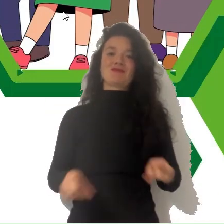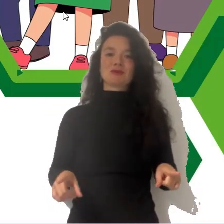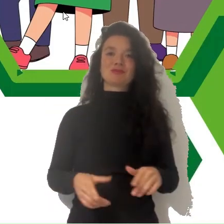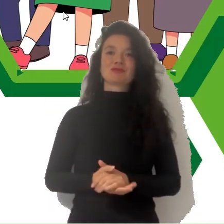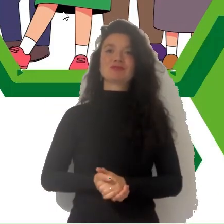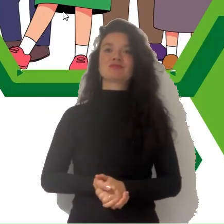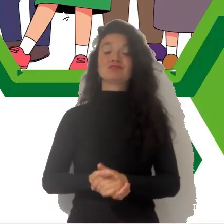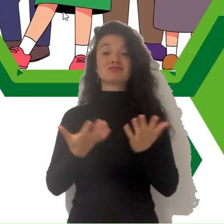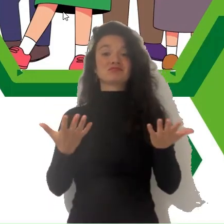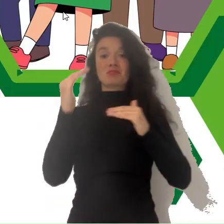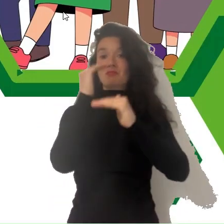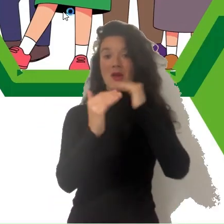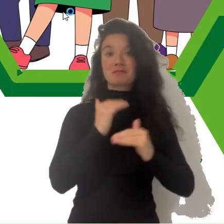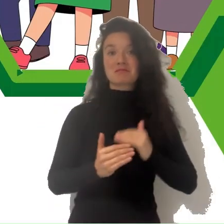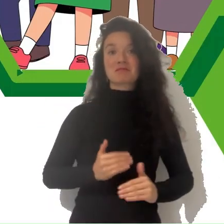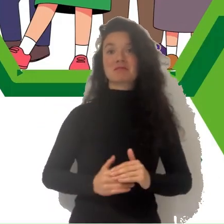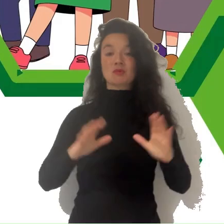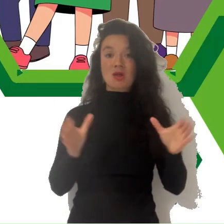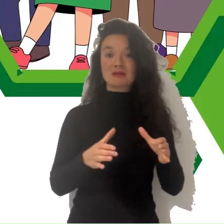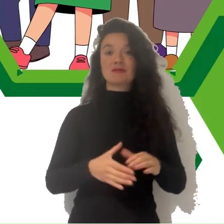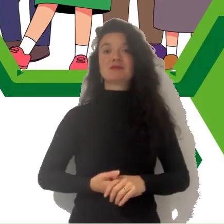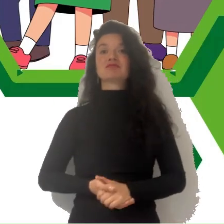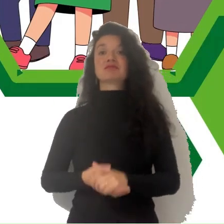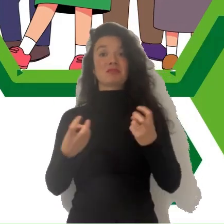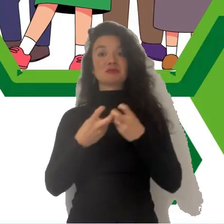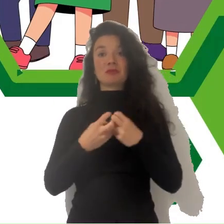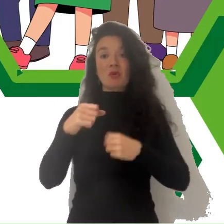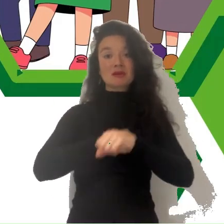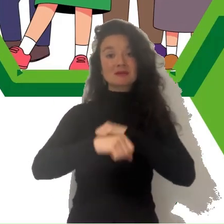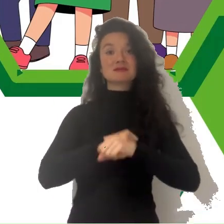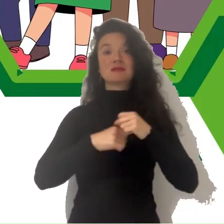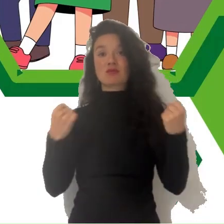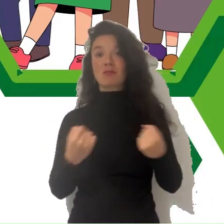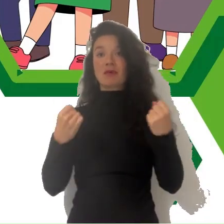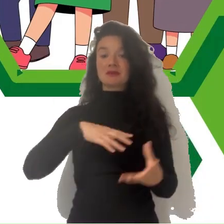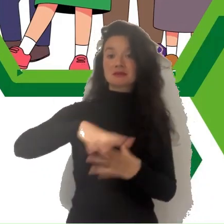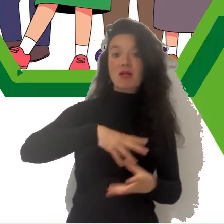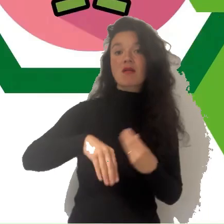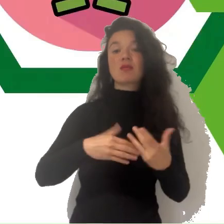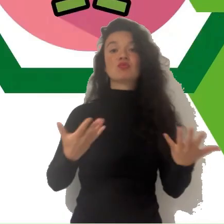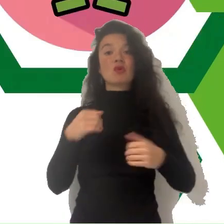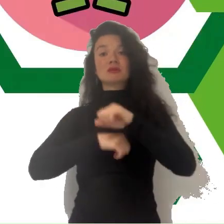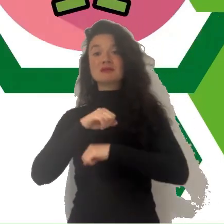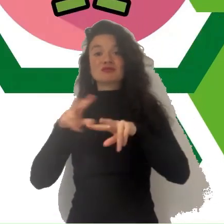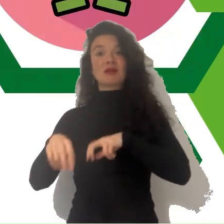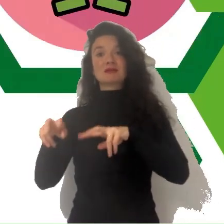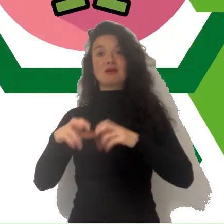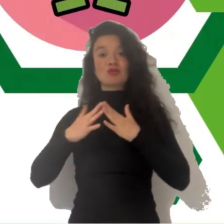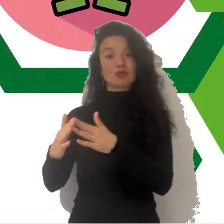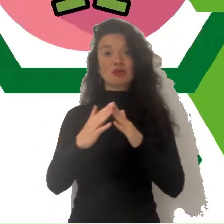but also inspires others, students and teachers to adopt greener habits.